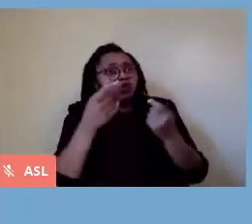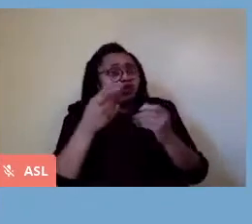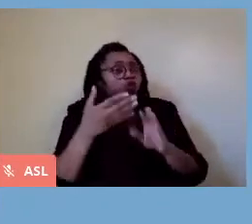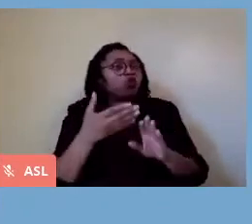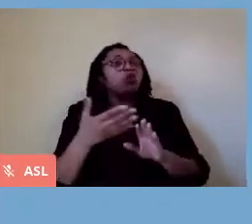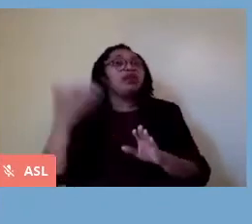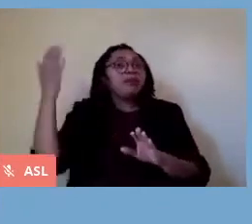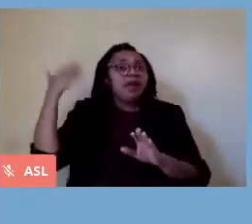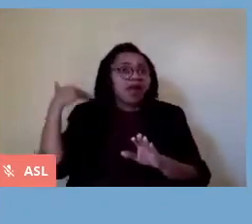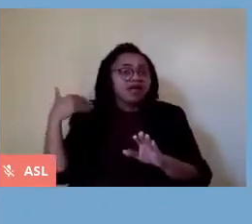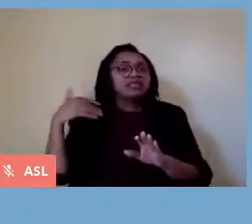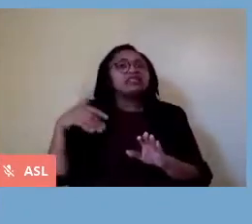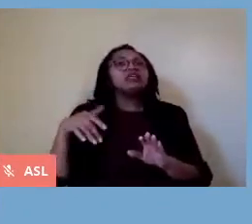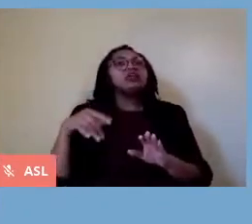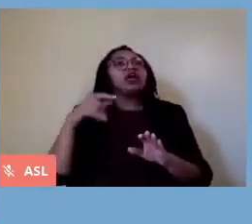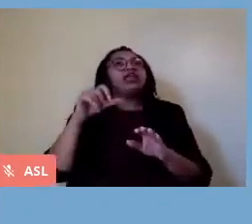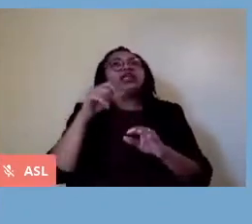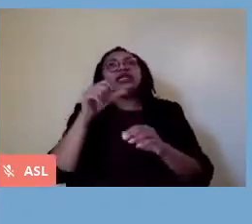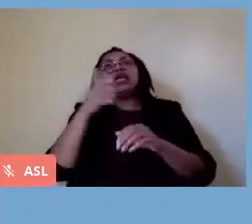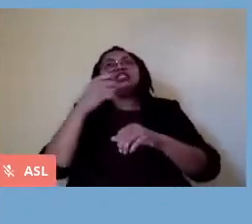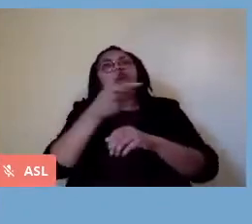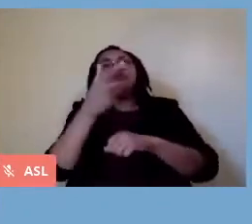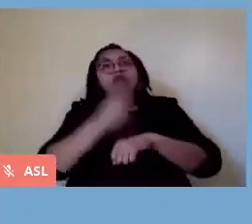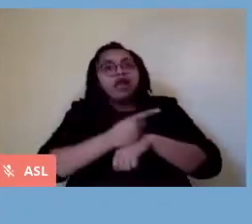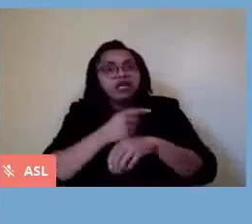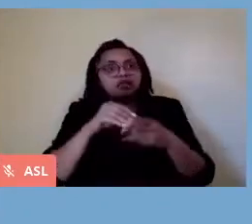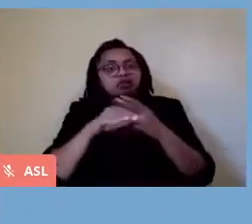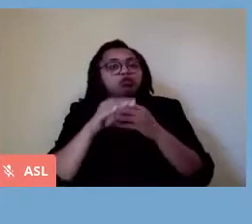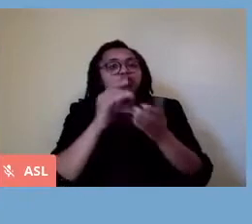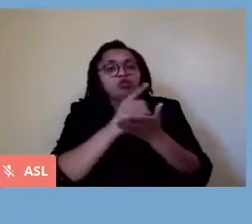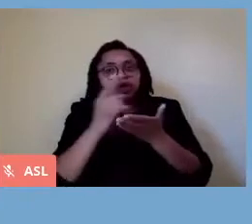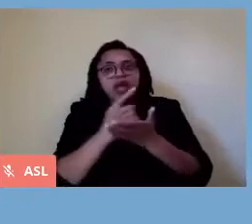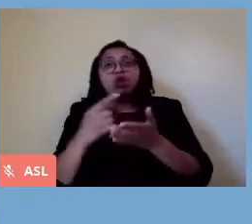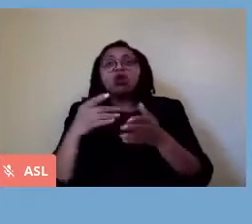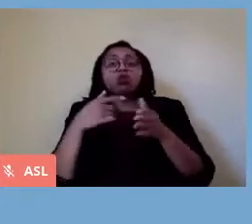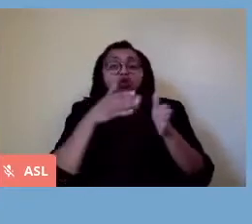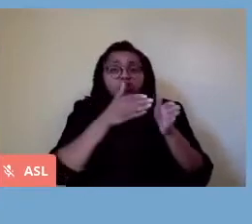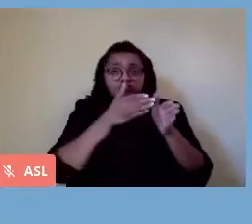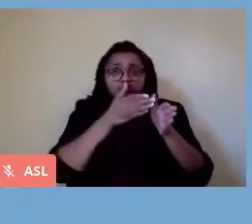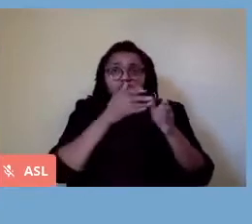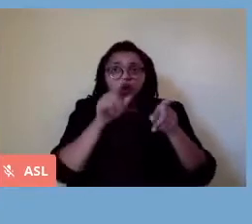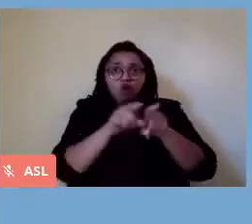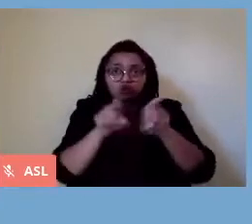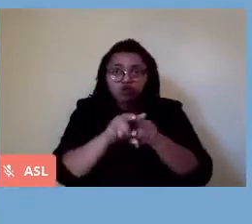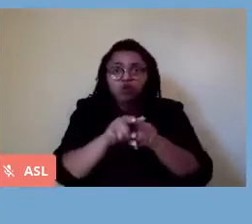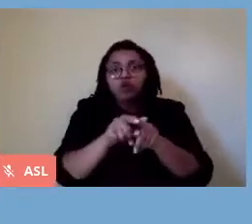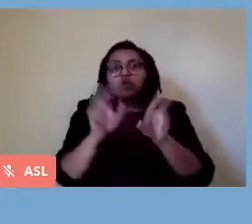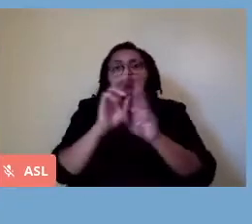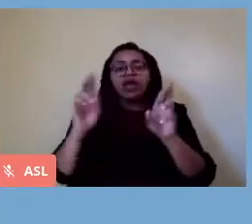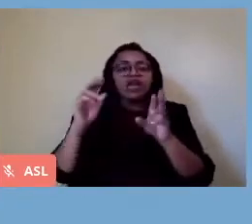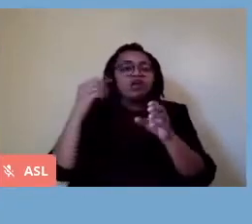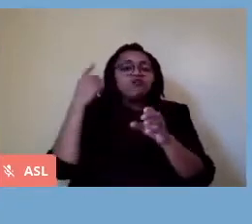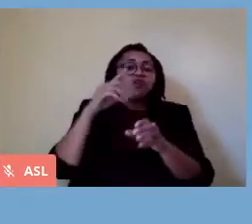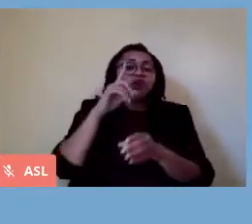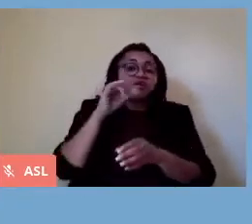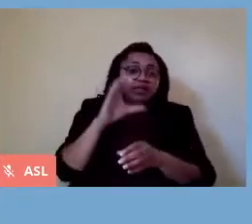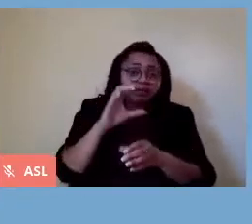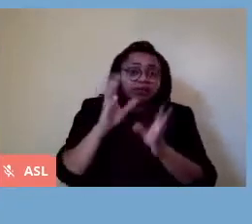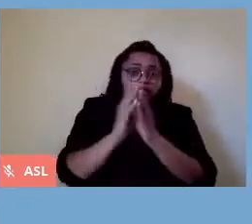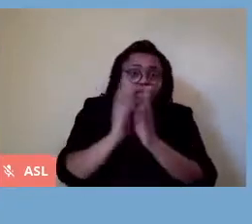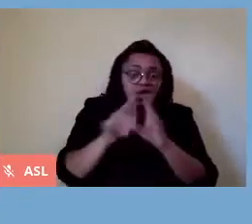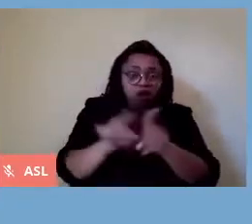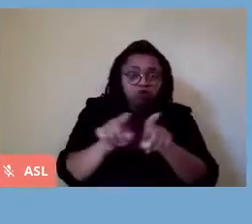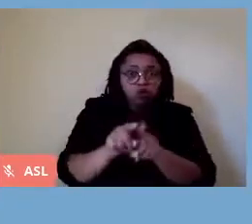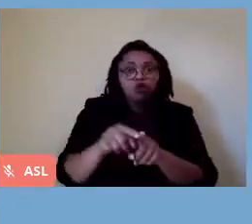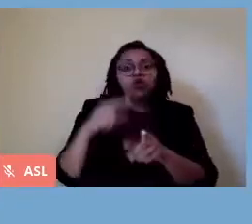are on track for a December announcement of the California 10-year master plan for aging in alignment with the Alzheimer's Task Force.